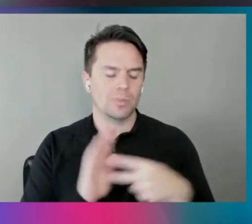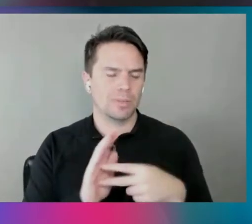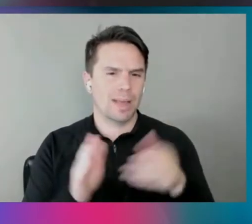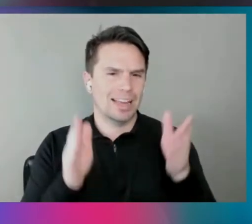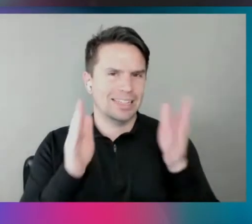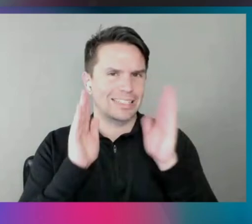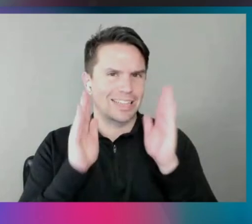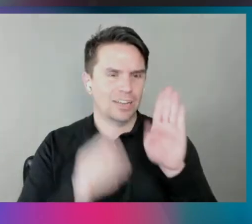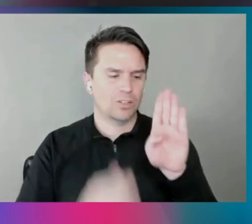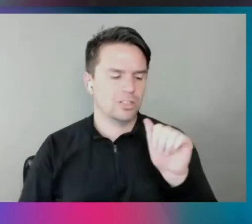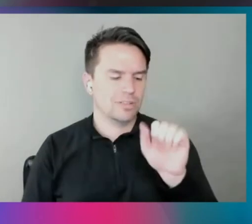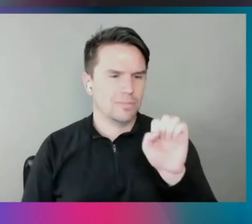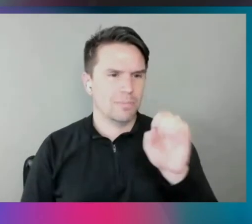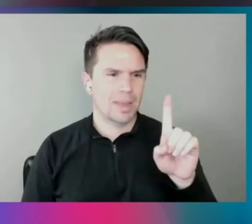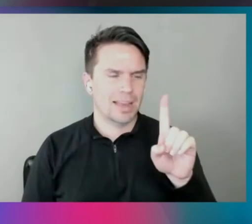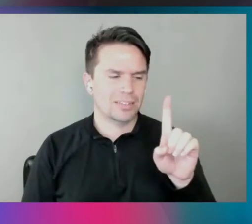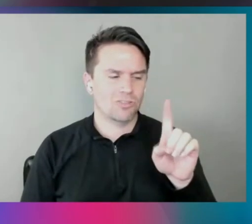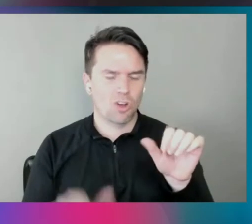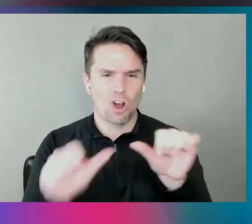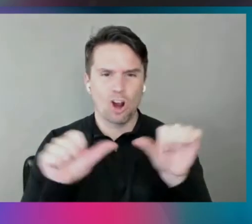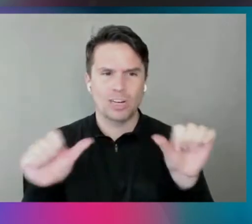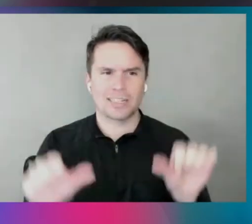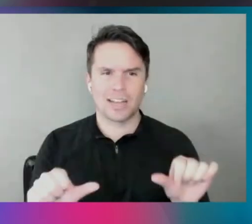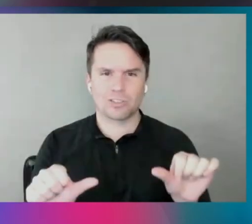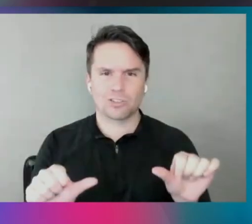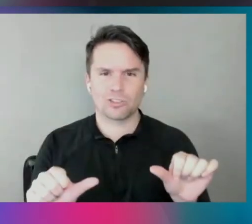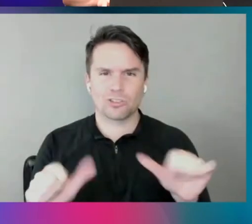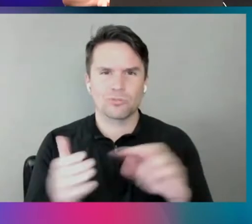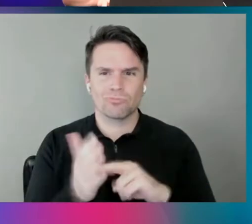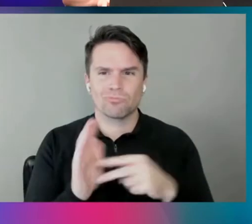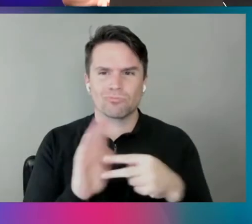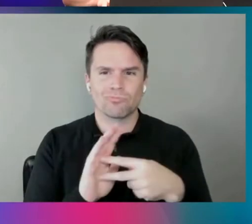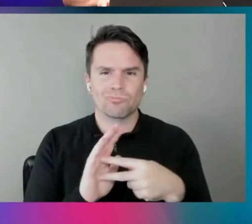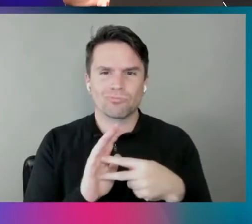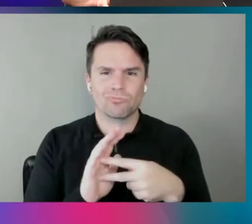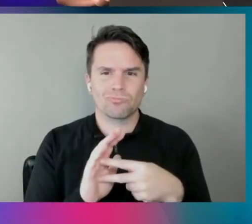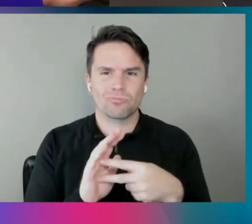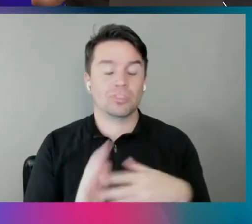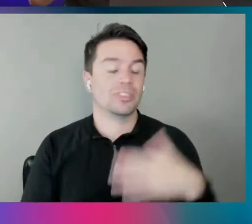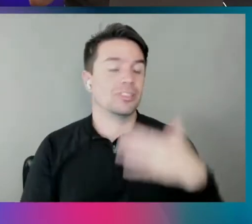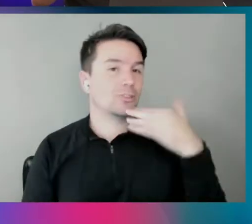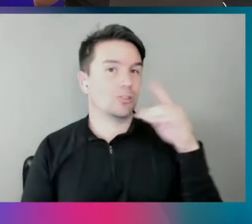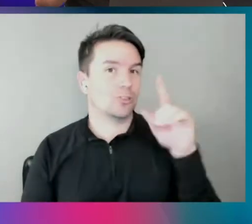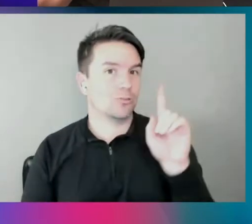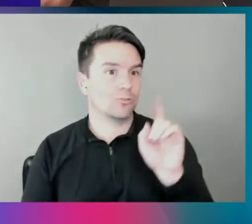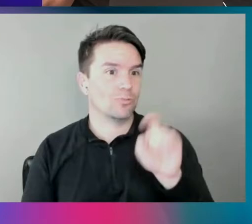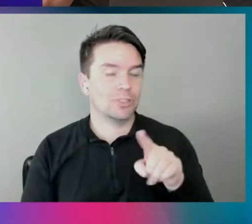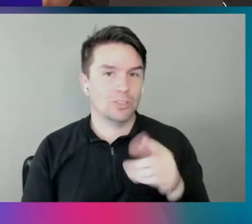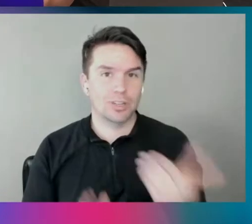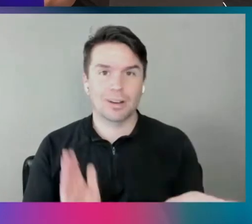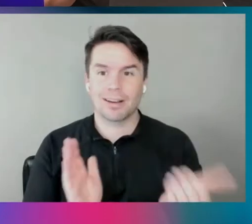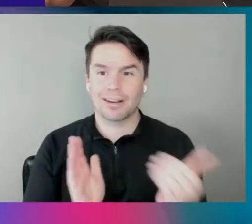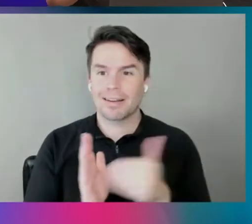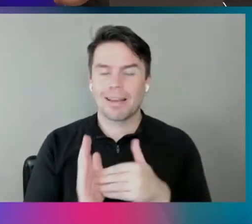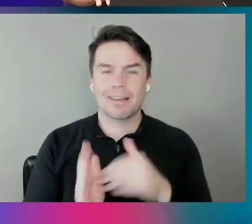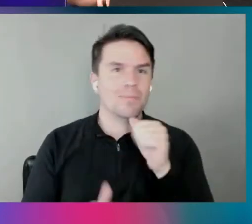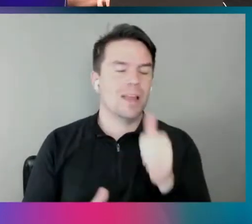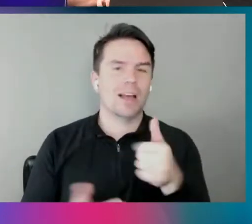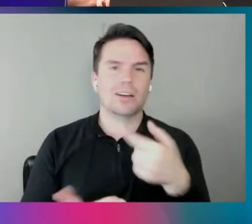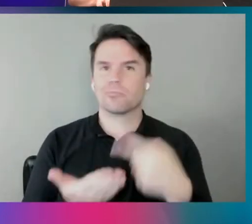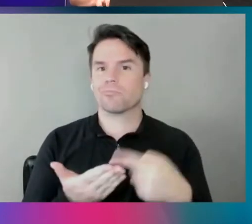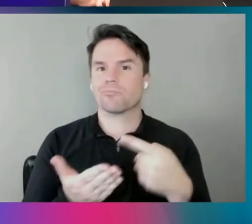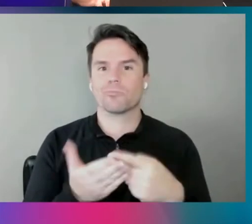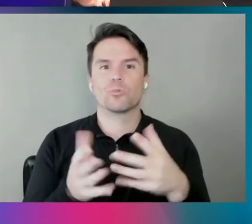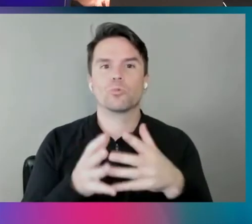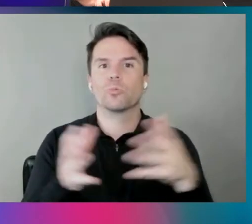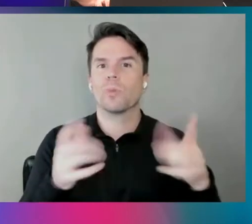That is in the detail of, and that leads into a good question. Again, we won't go too far into attention-based architectures, but